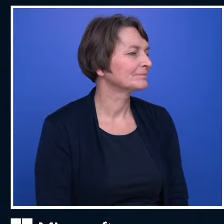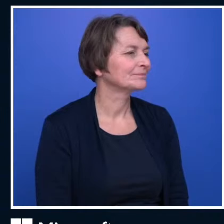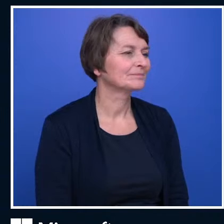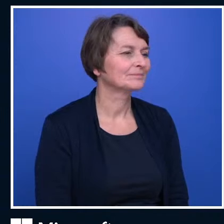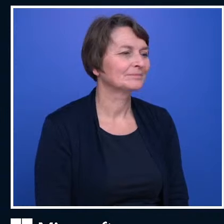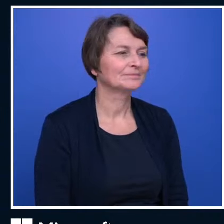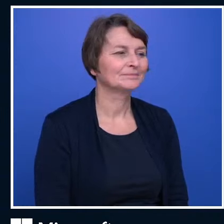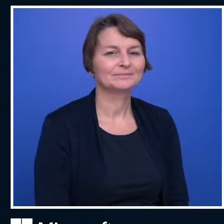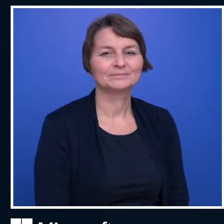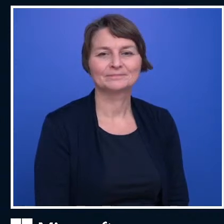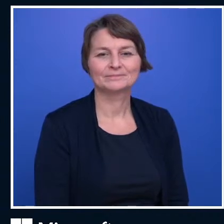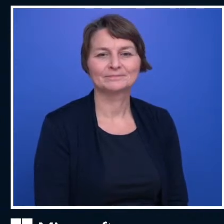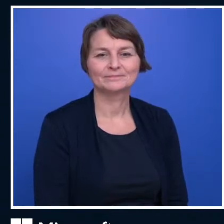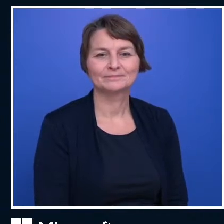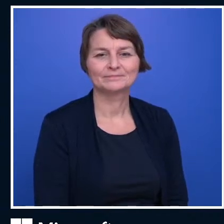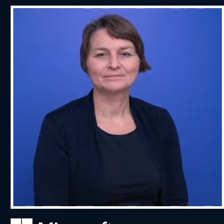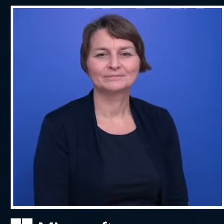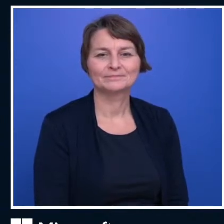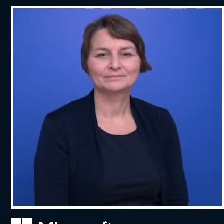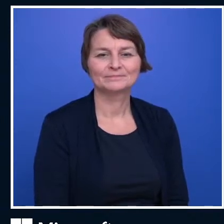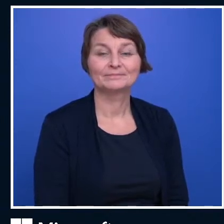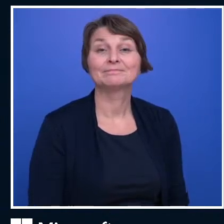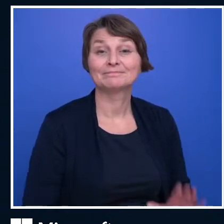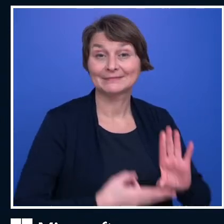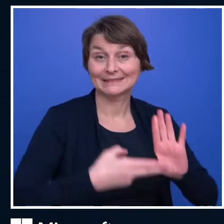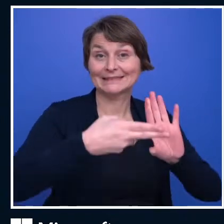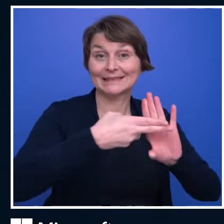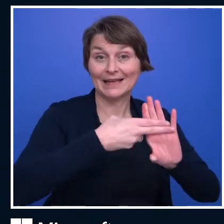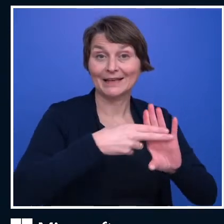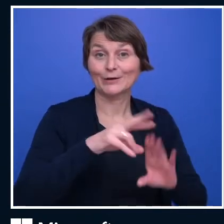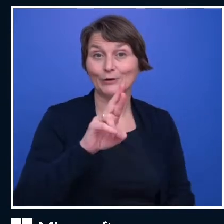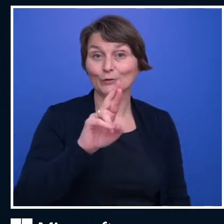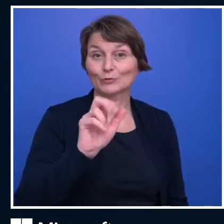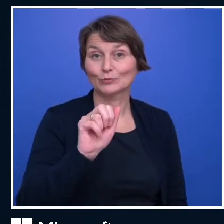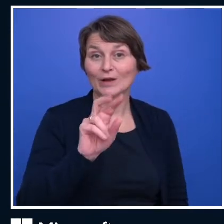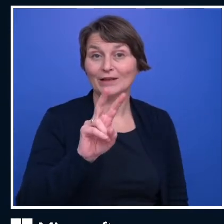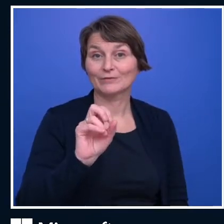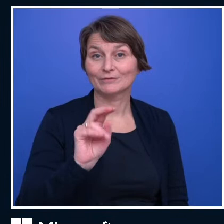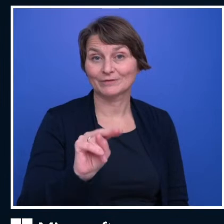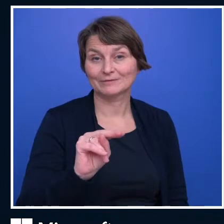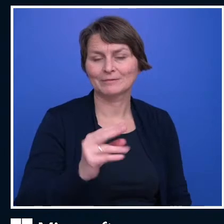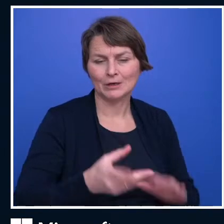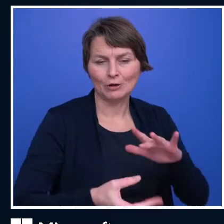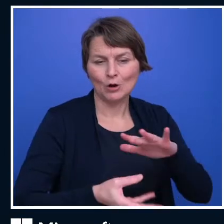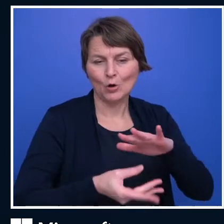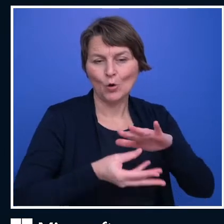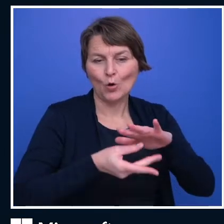We're going to give them the Raven tag and then upload these 24 files.